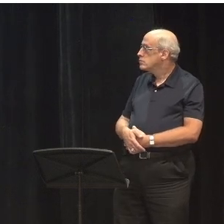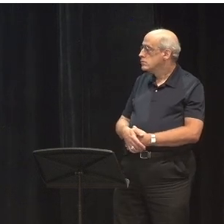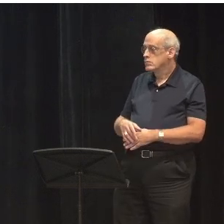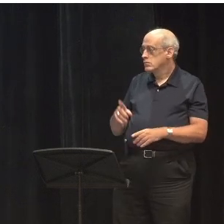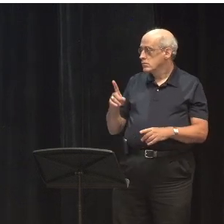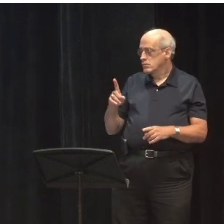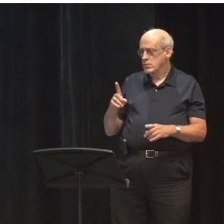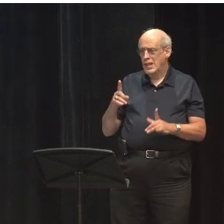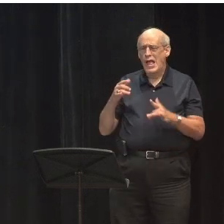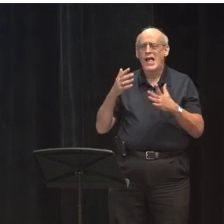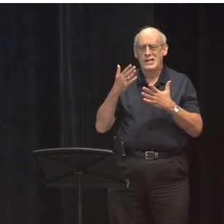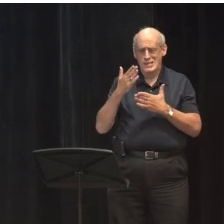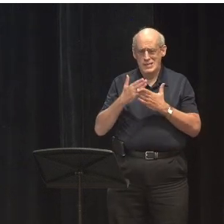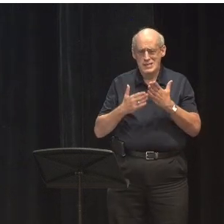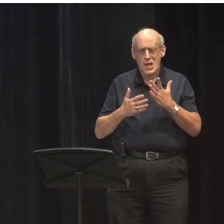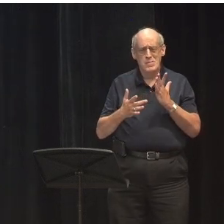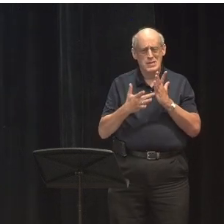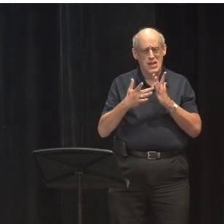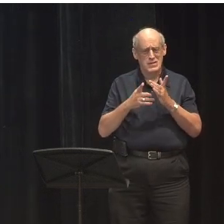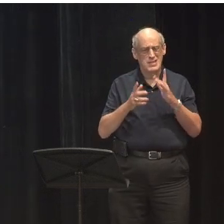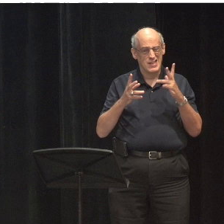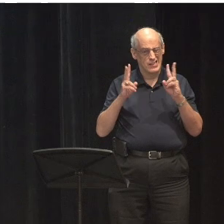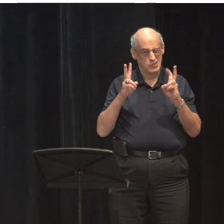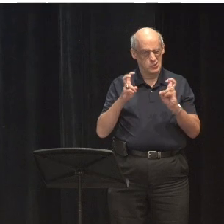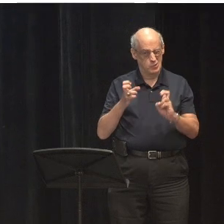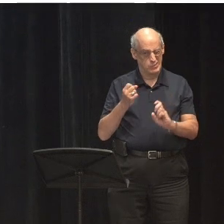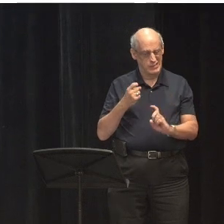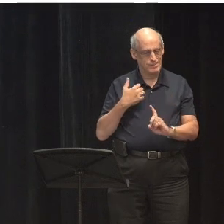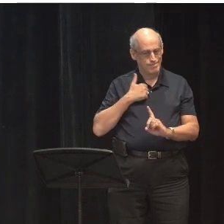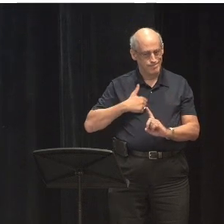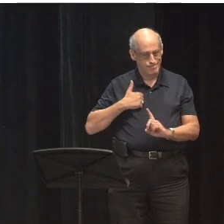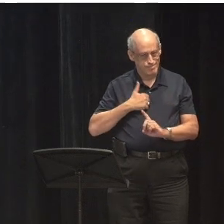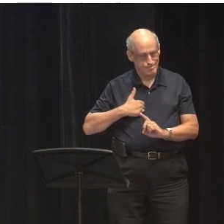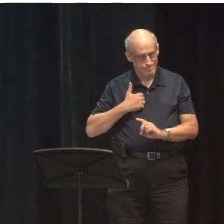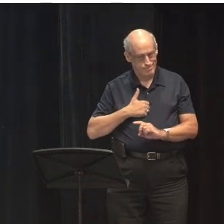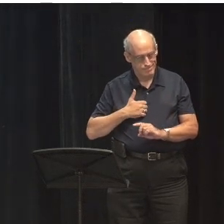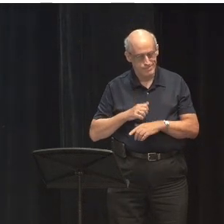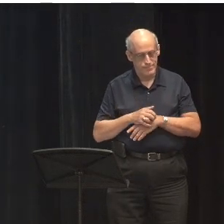We are obviously having a computer challenge. I'll be back in 1 second.